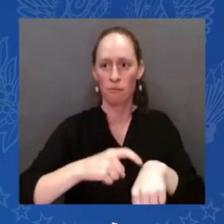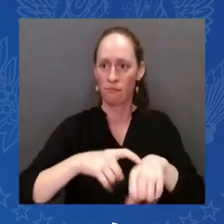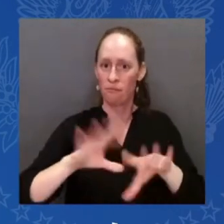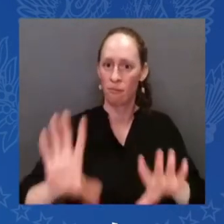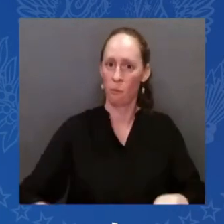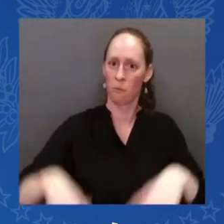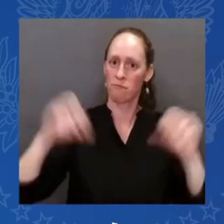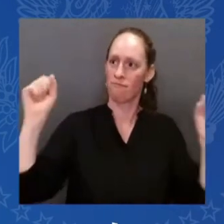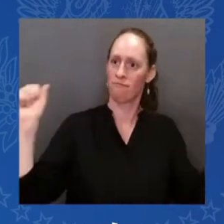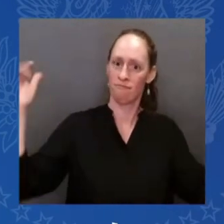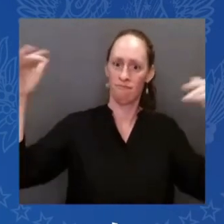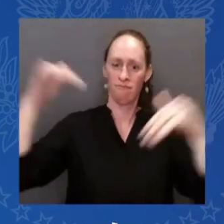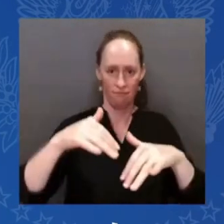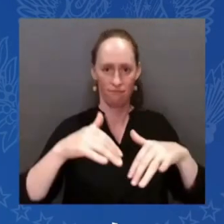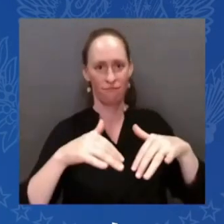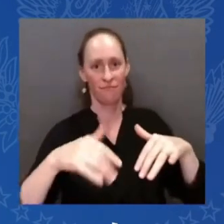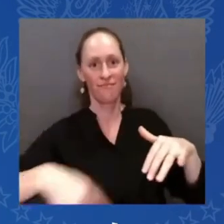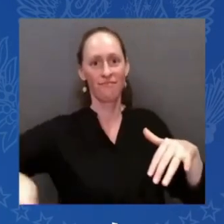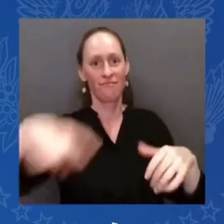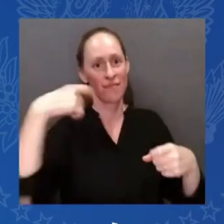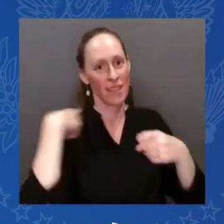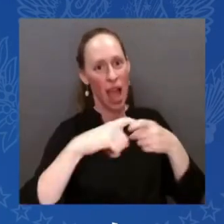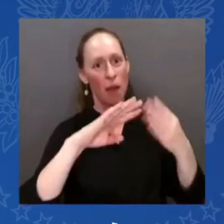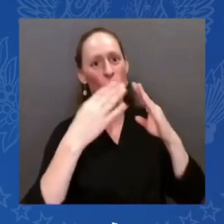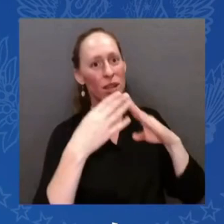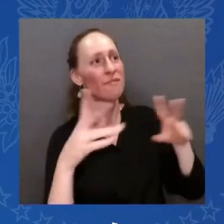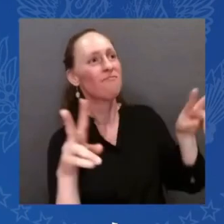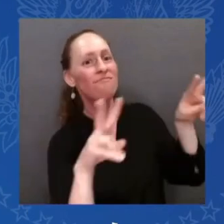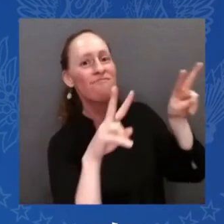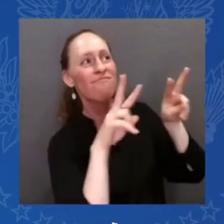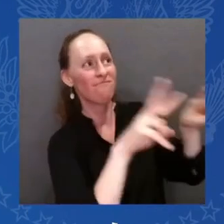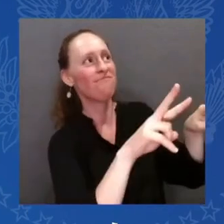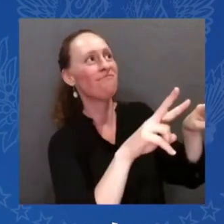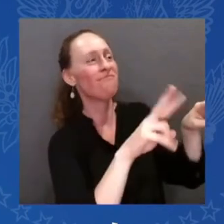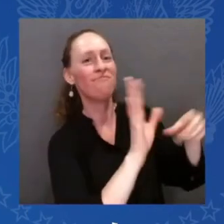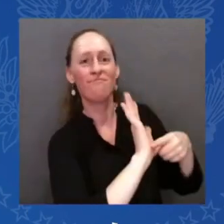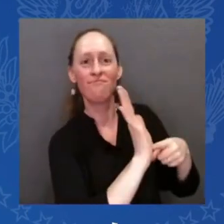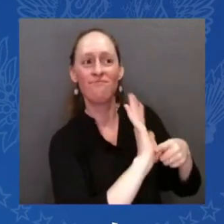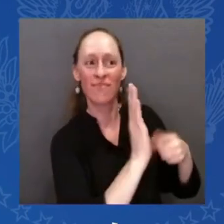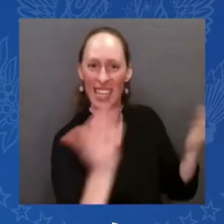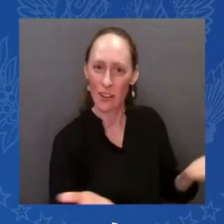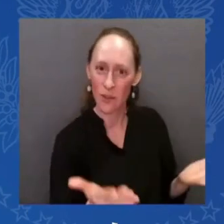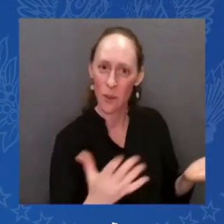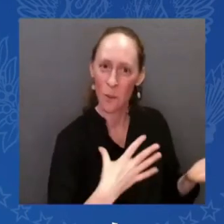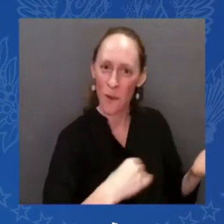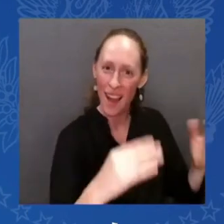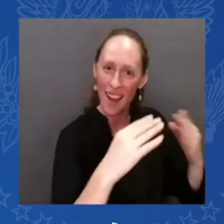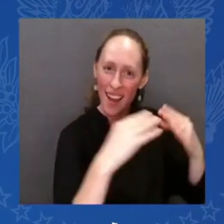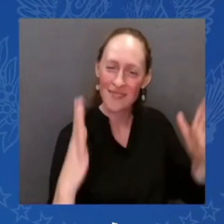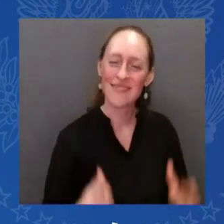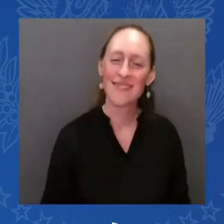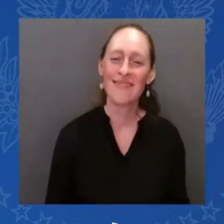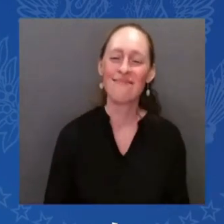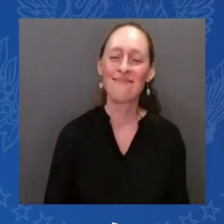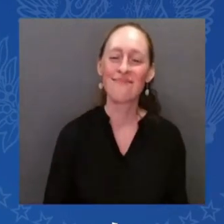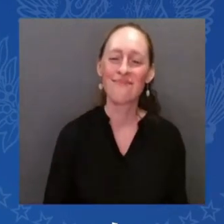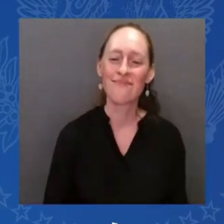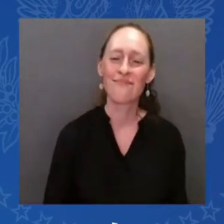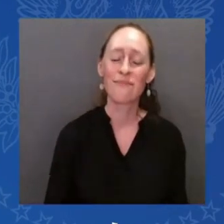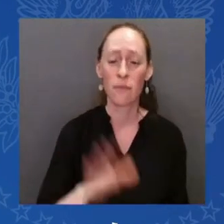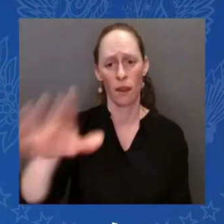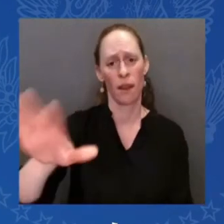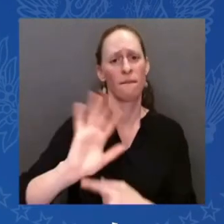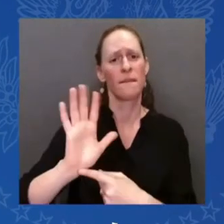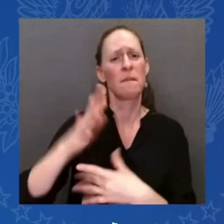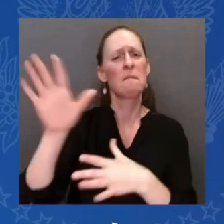Jill and Eva described the film. Let me add this. When I think about tonight's movie, I think about